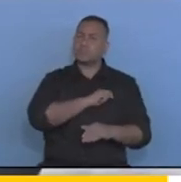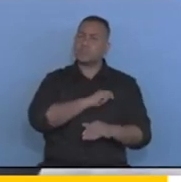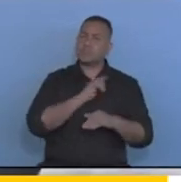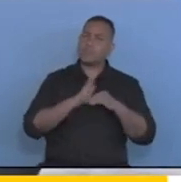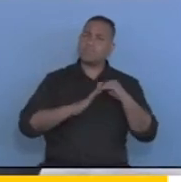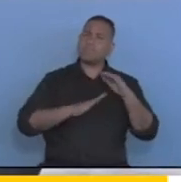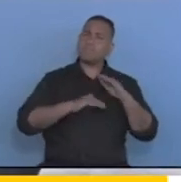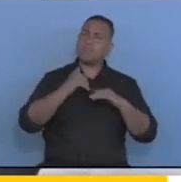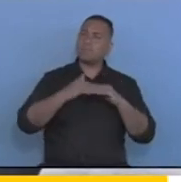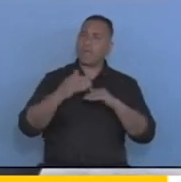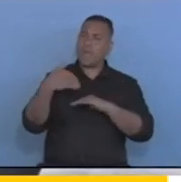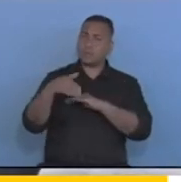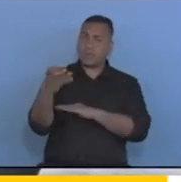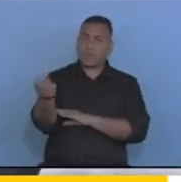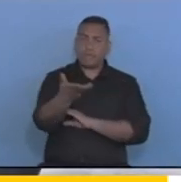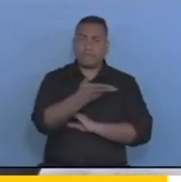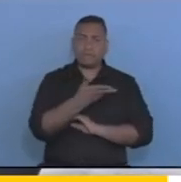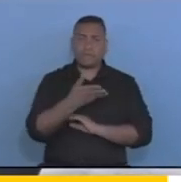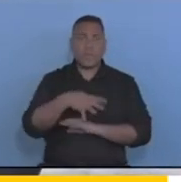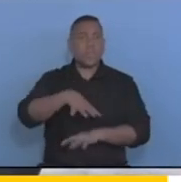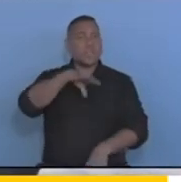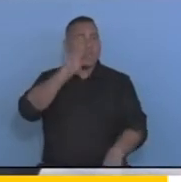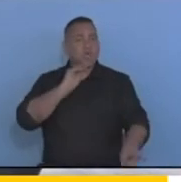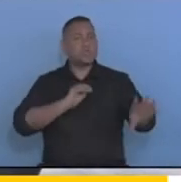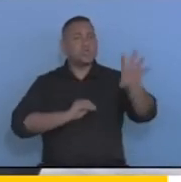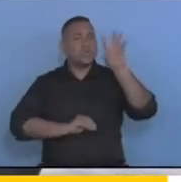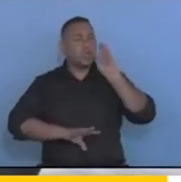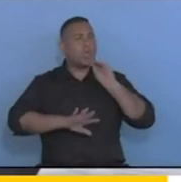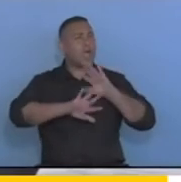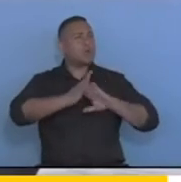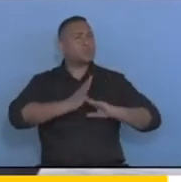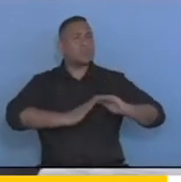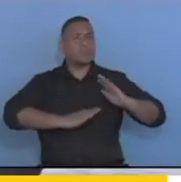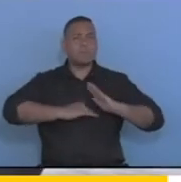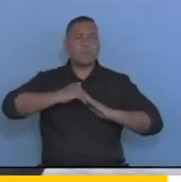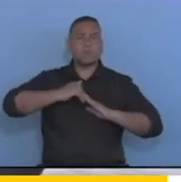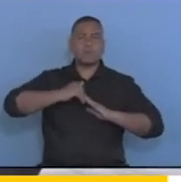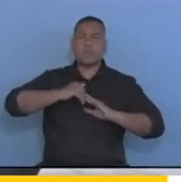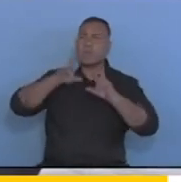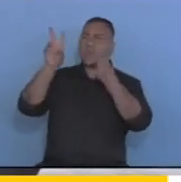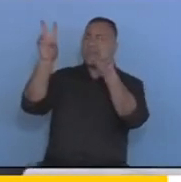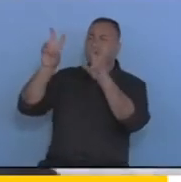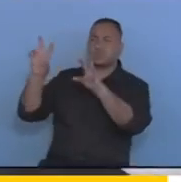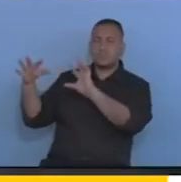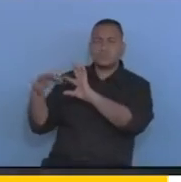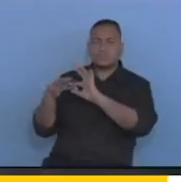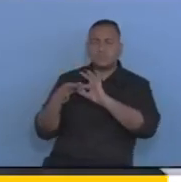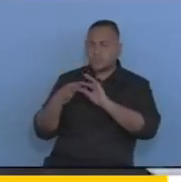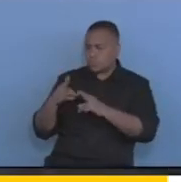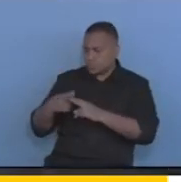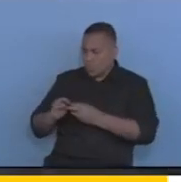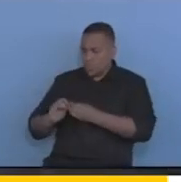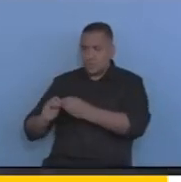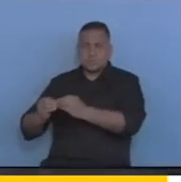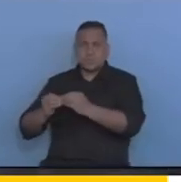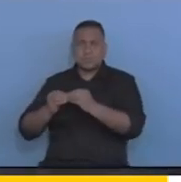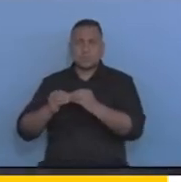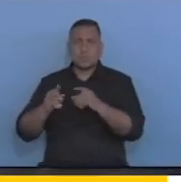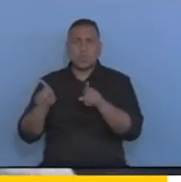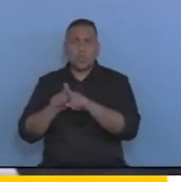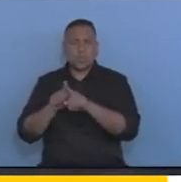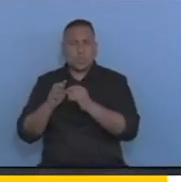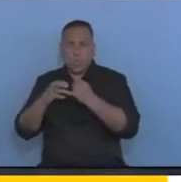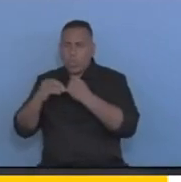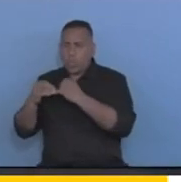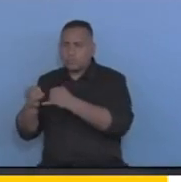everything you're learning here, from building to the electrical side of things, to the plumbing where it ends up, to the joinery, the carpentry,